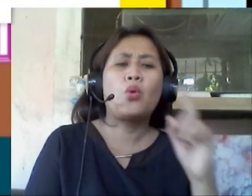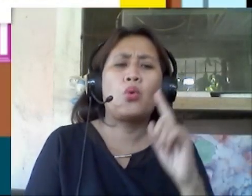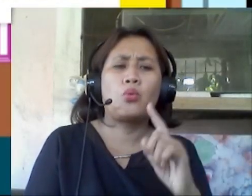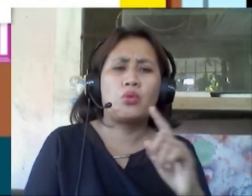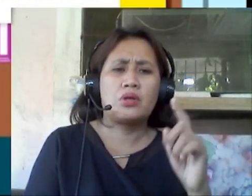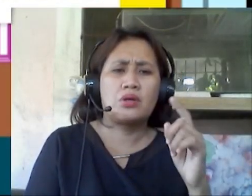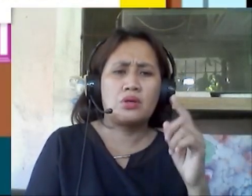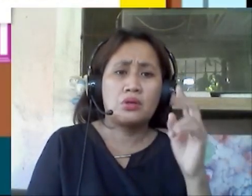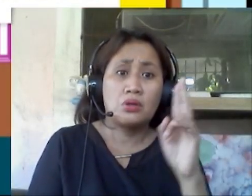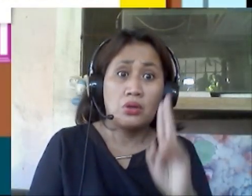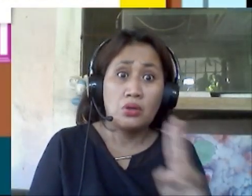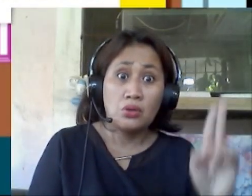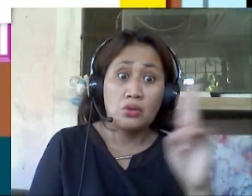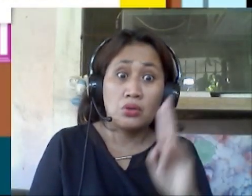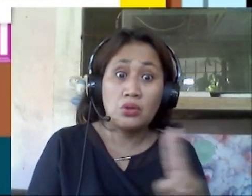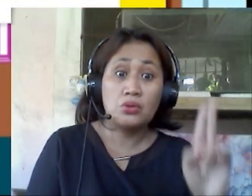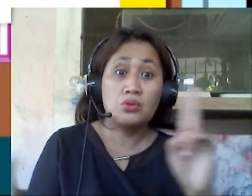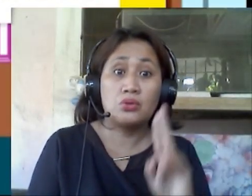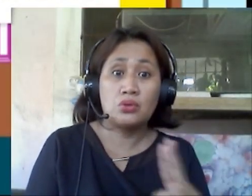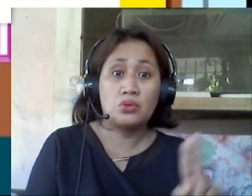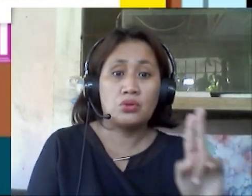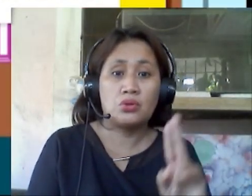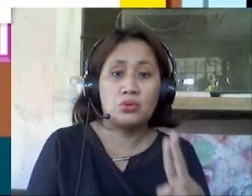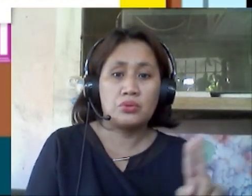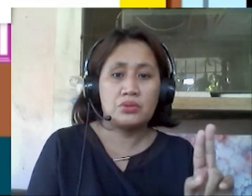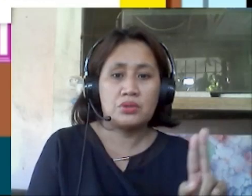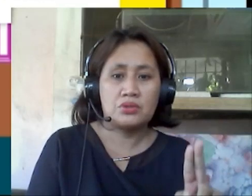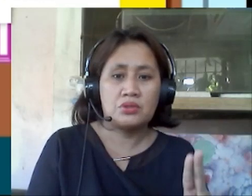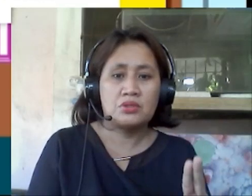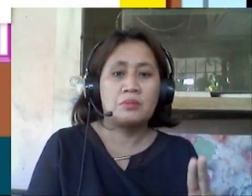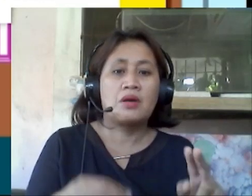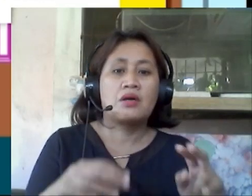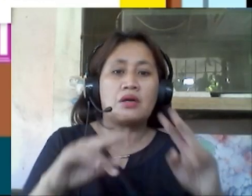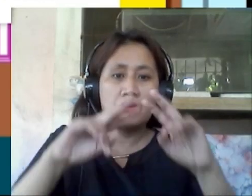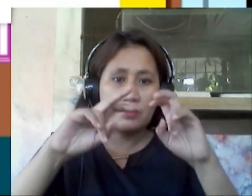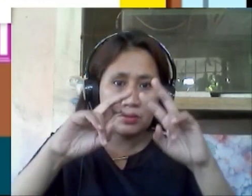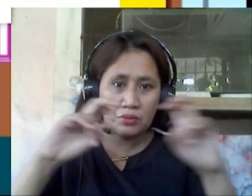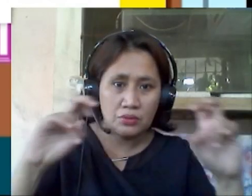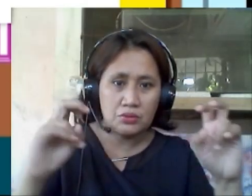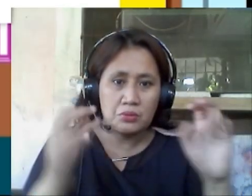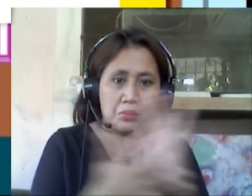fields, especially in the humanities and social sciences.